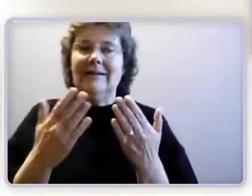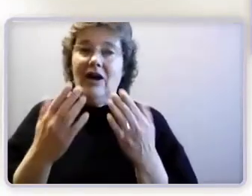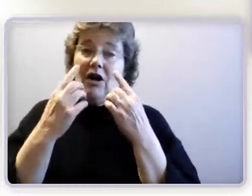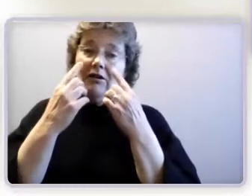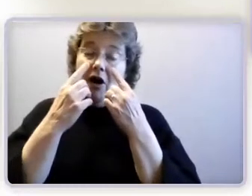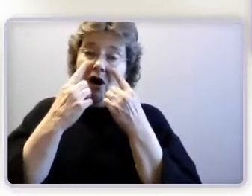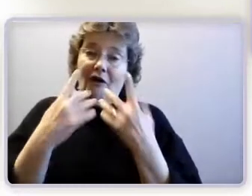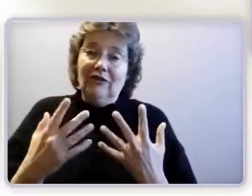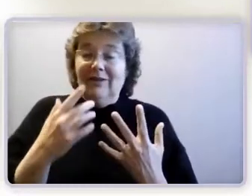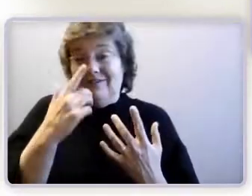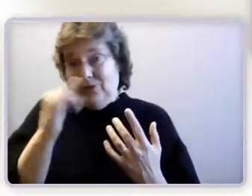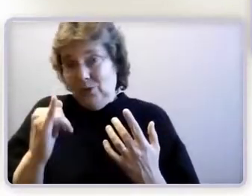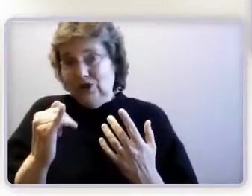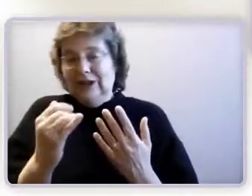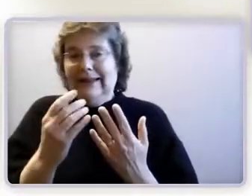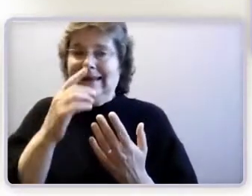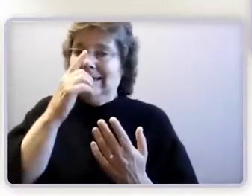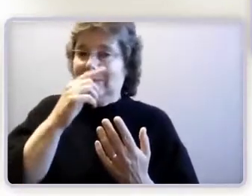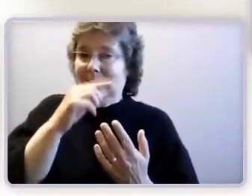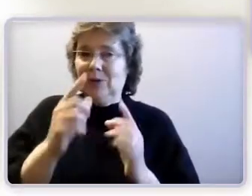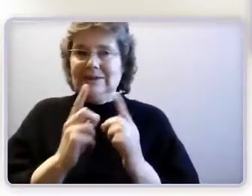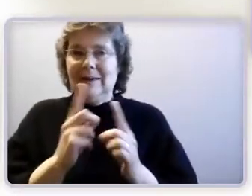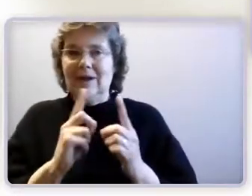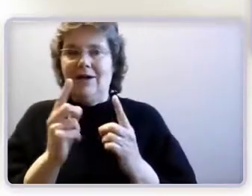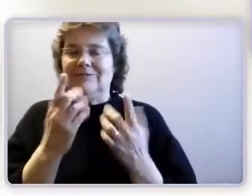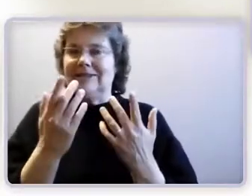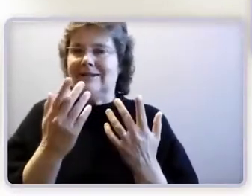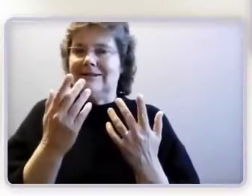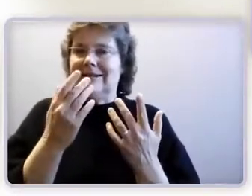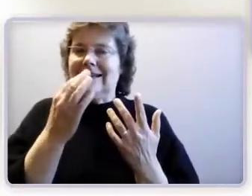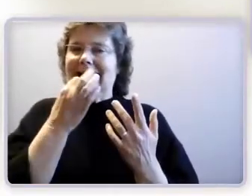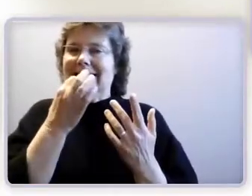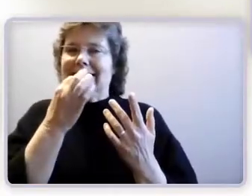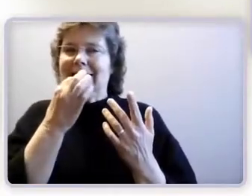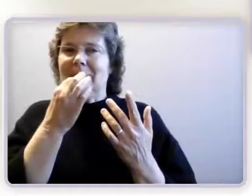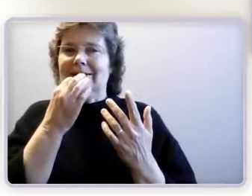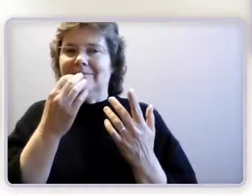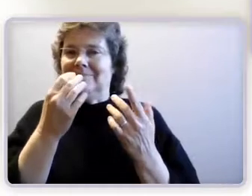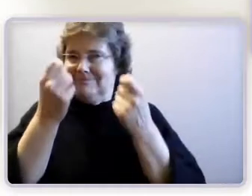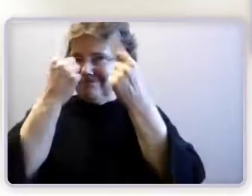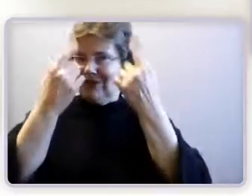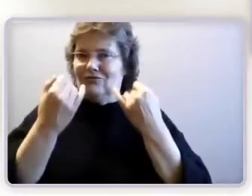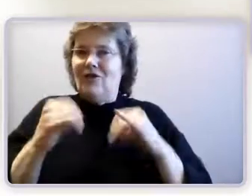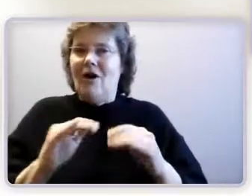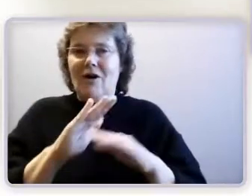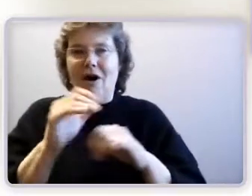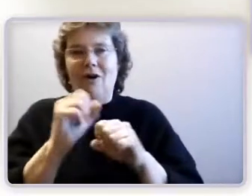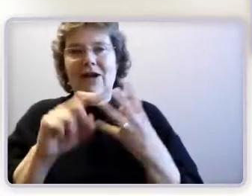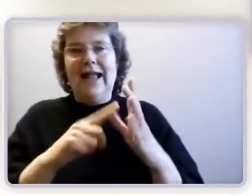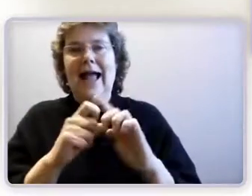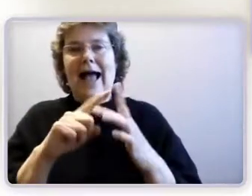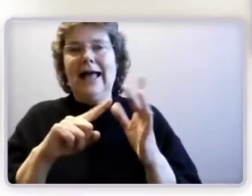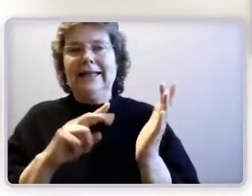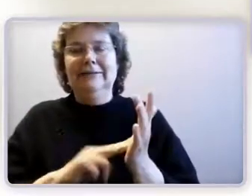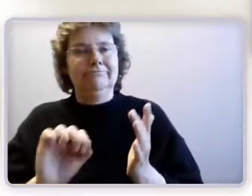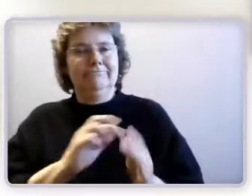unfortunately, have a bit of a misconstrued idea or understanding of what a guardian does. A guardian is not